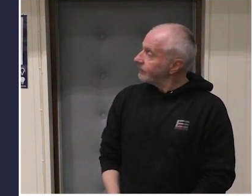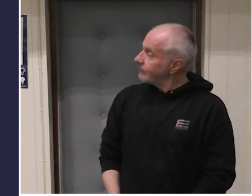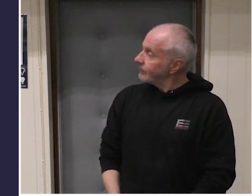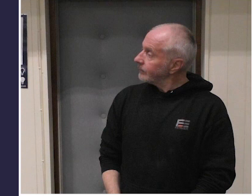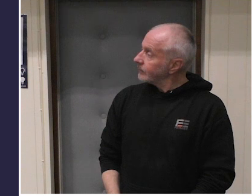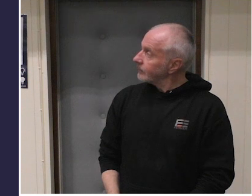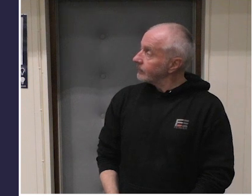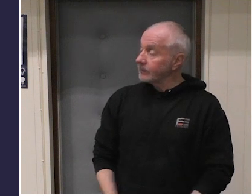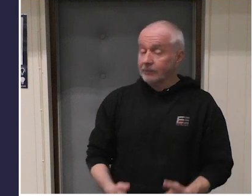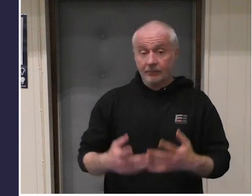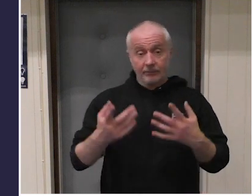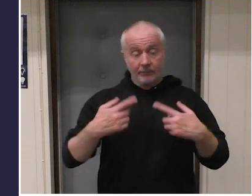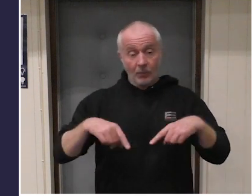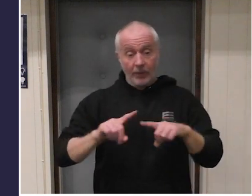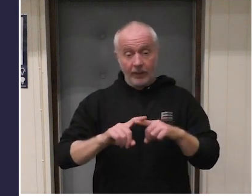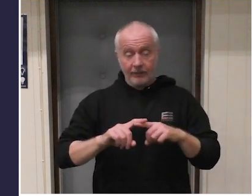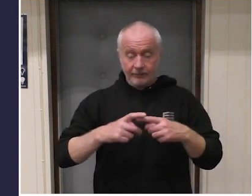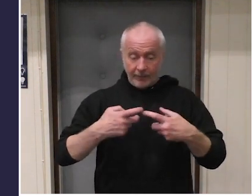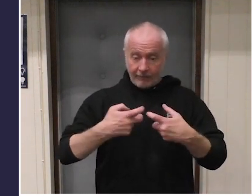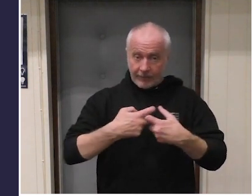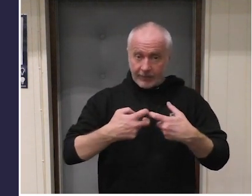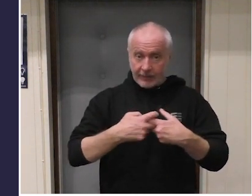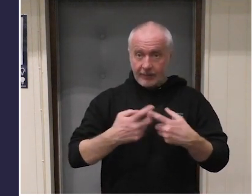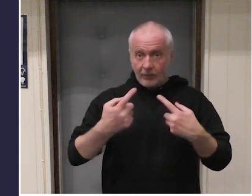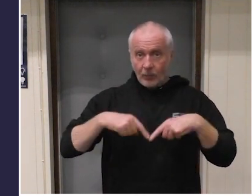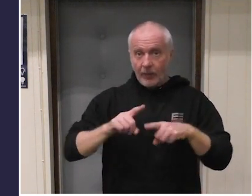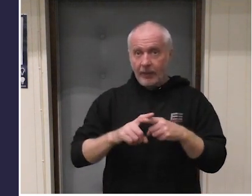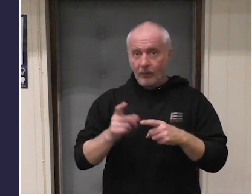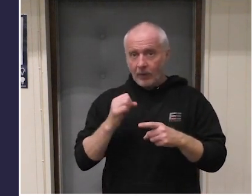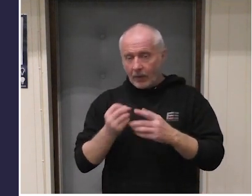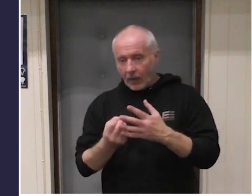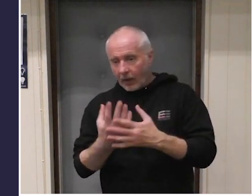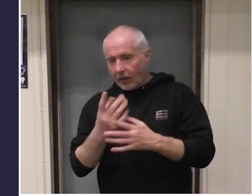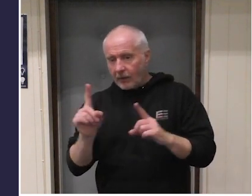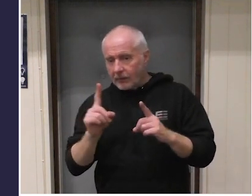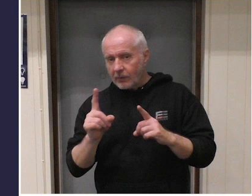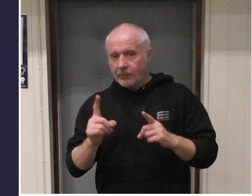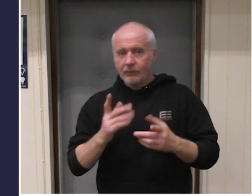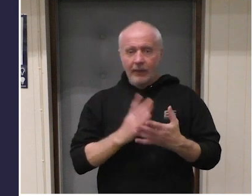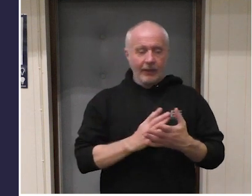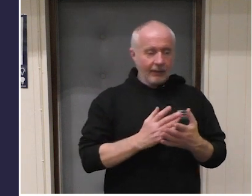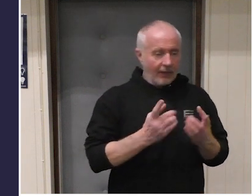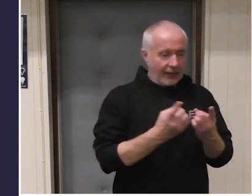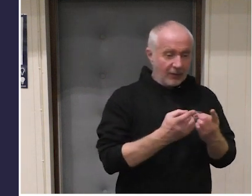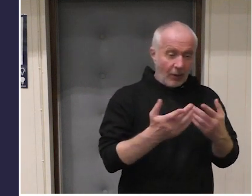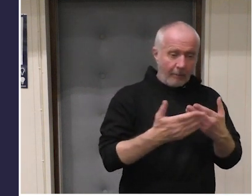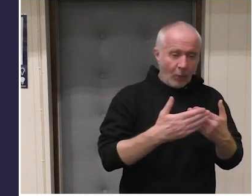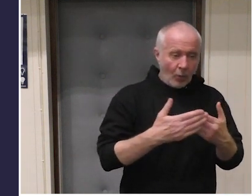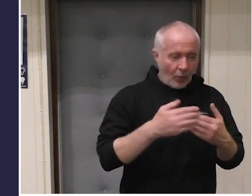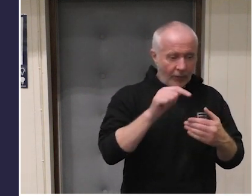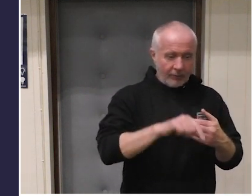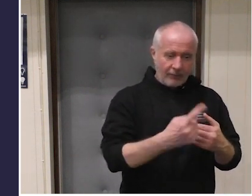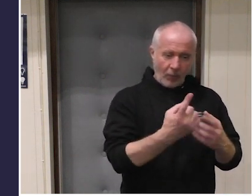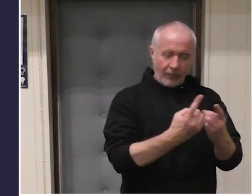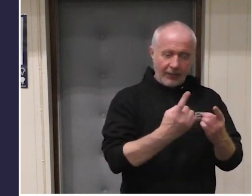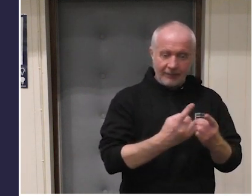So as physicists, we really care about emergent phenomena. Things are more than the sum of their parts, okay? We don't want to put the